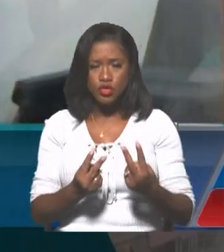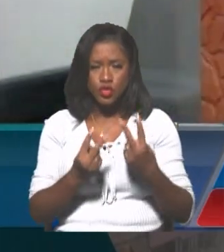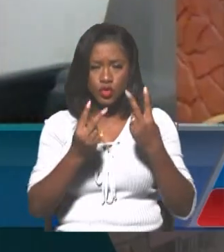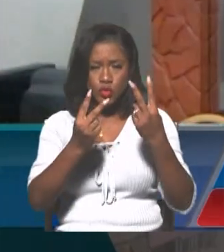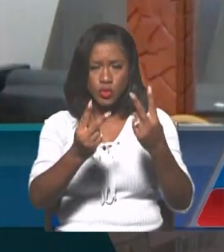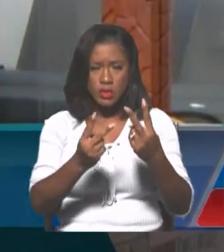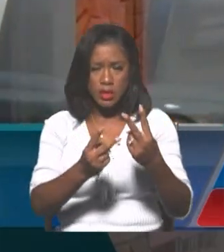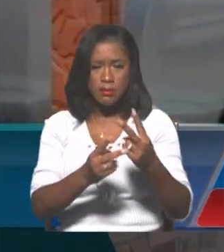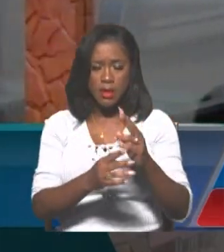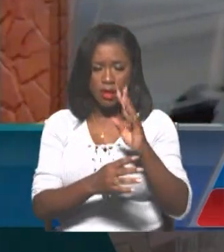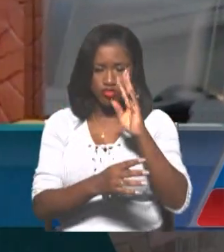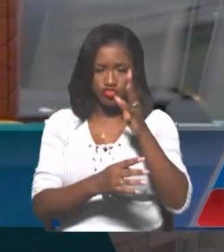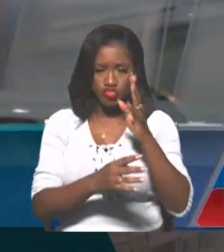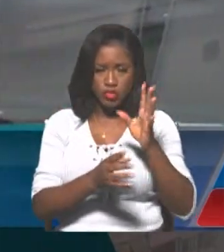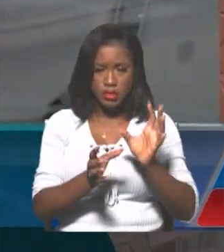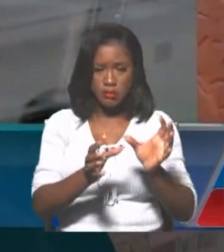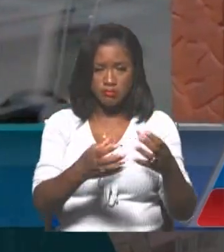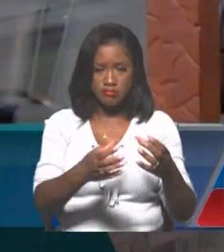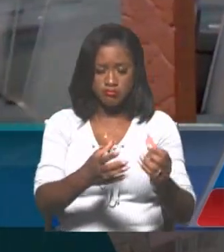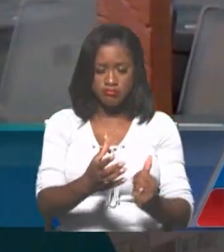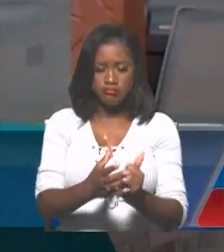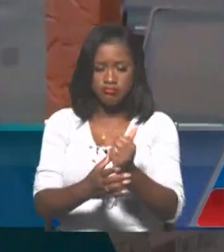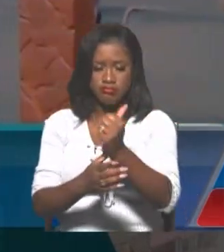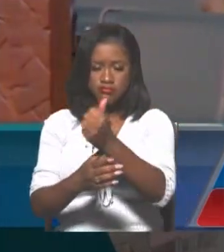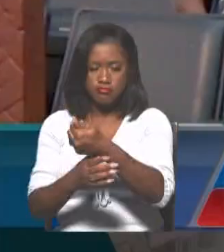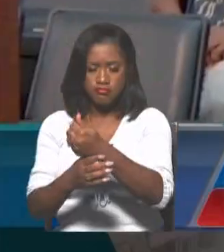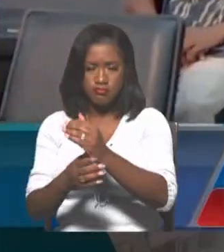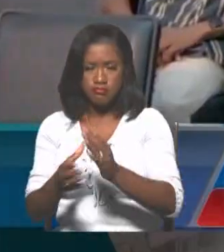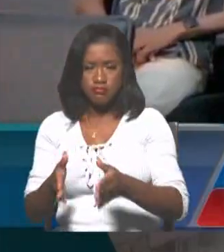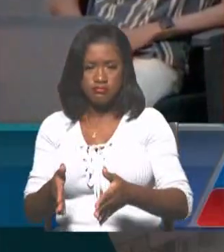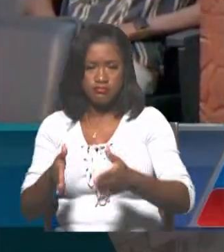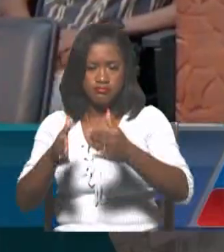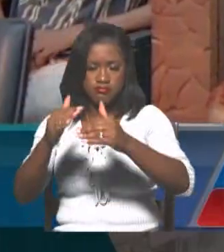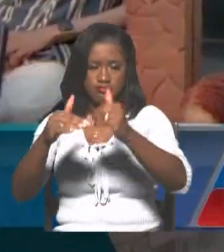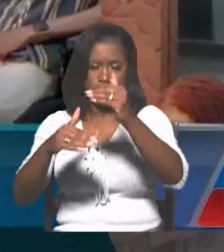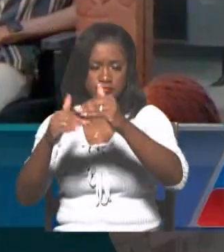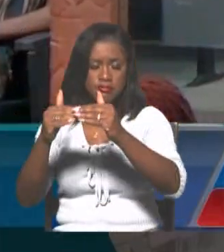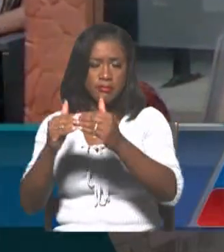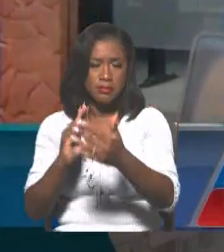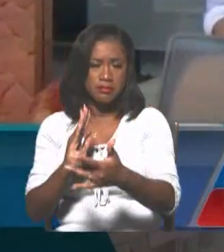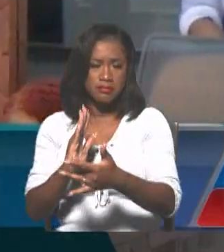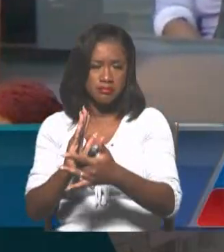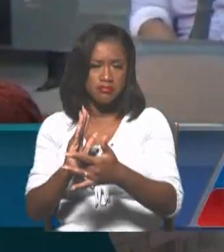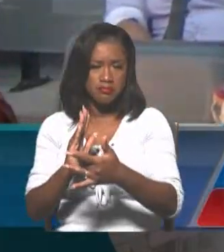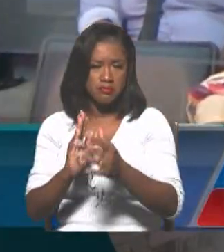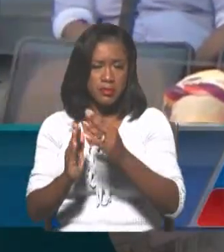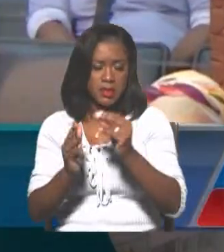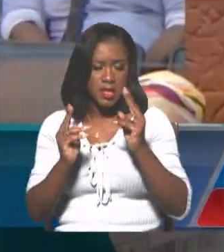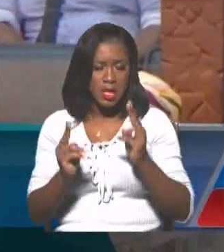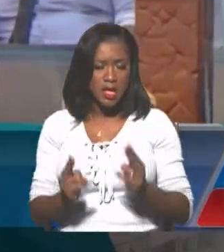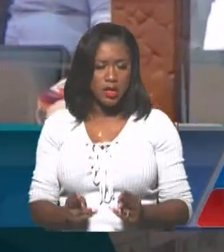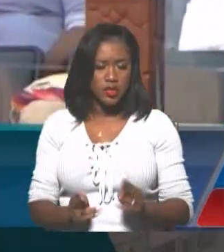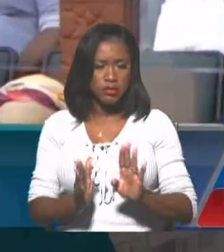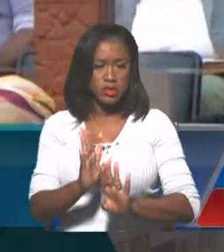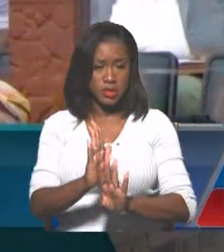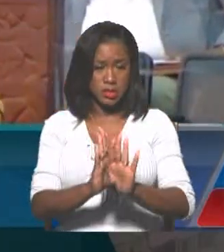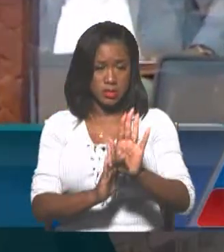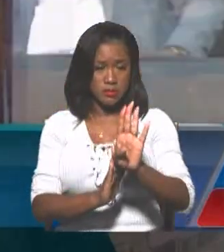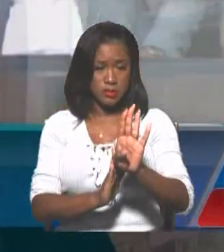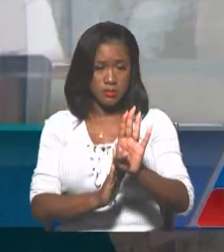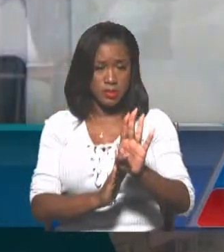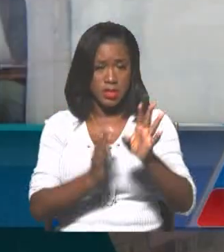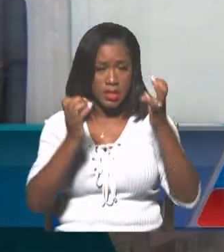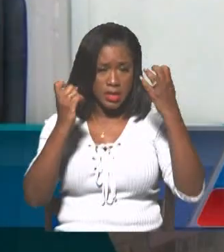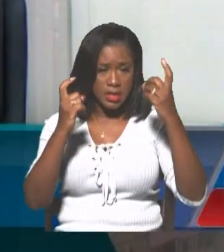creative sector, agriculture, infrastructure, digital technologies and human capital development, education